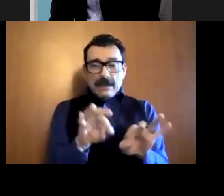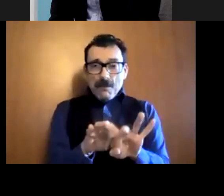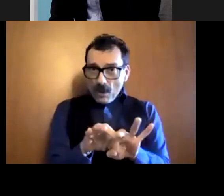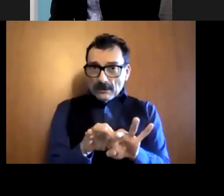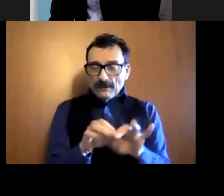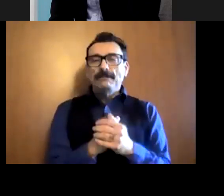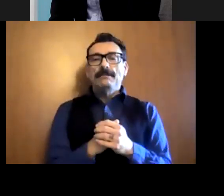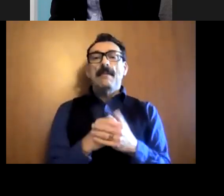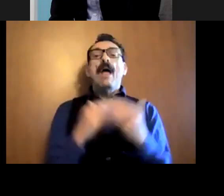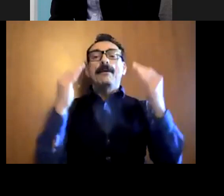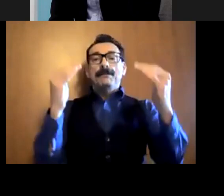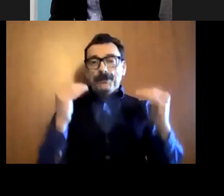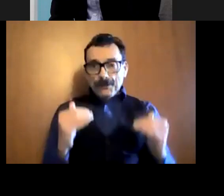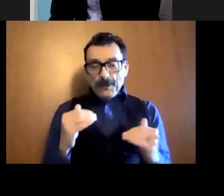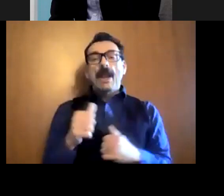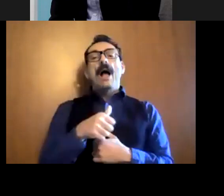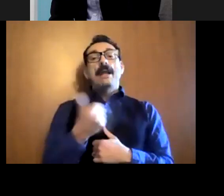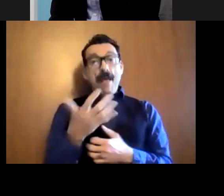in mind,